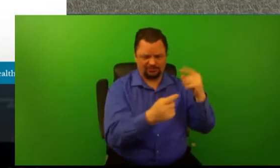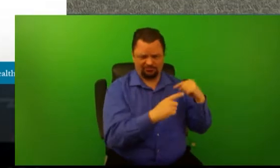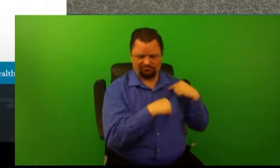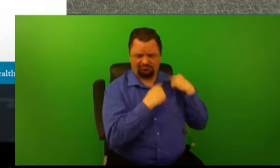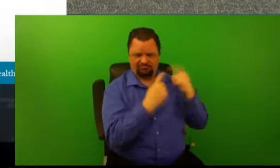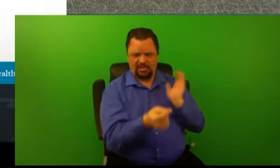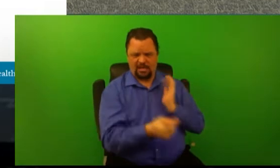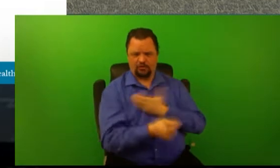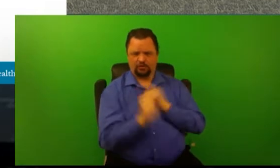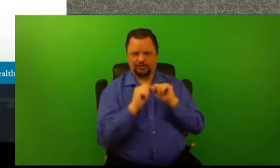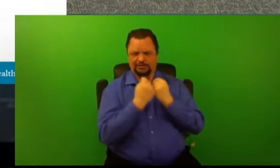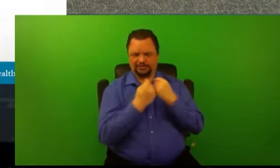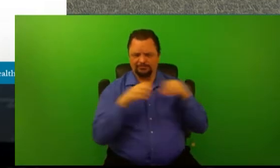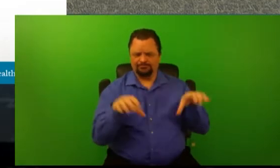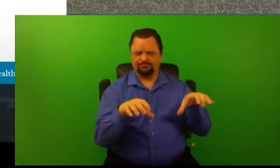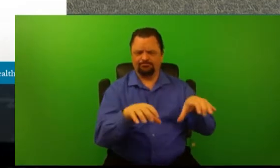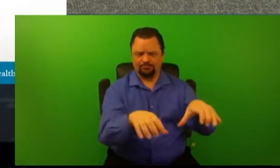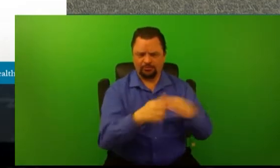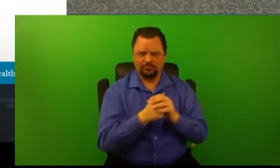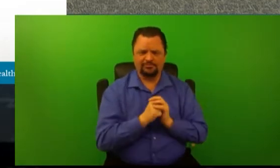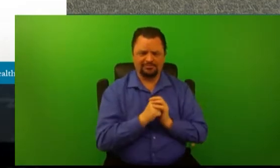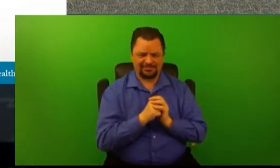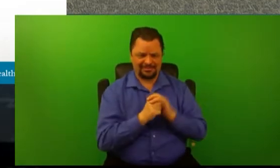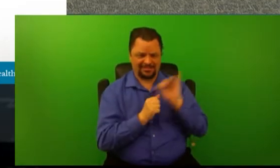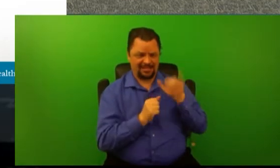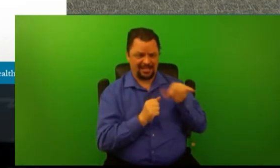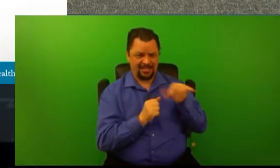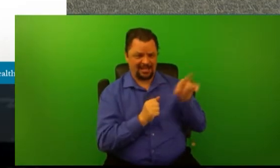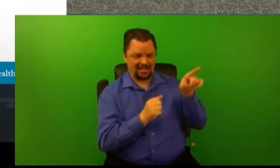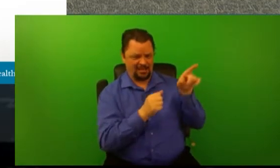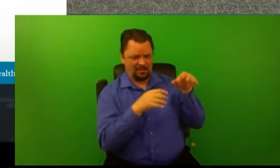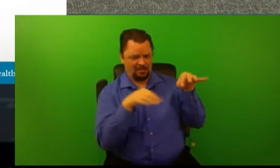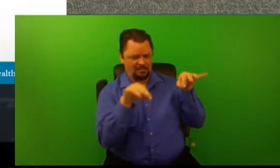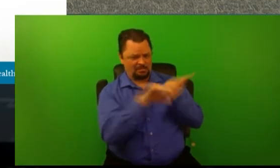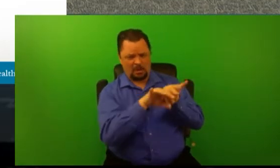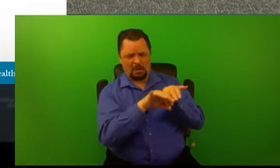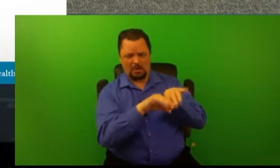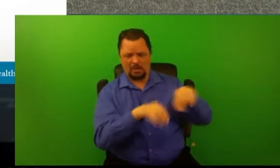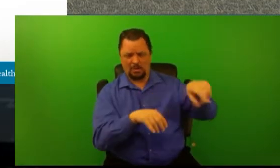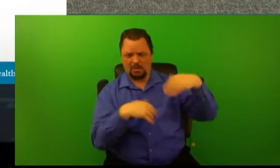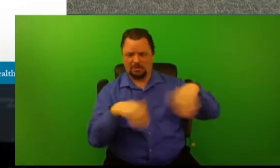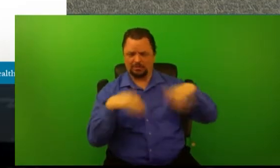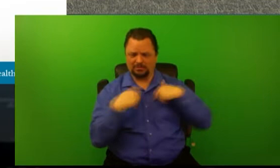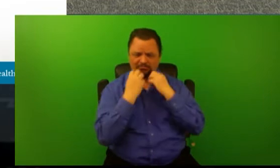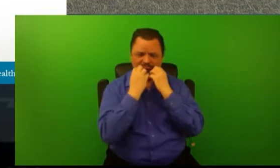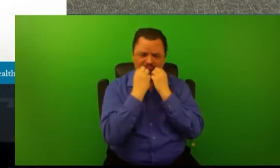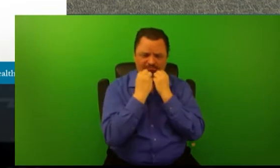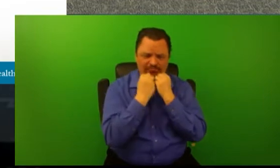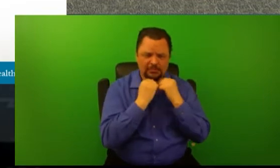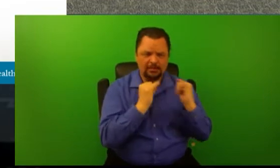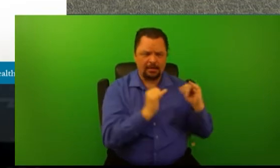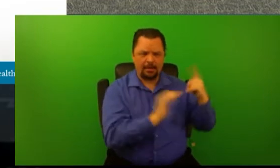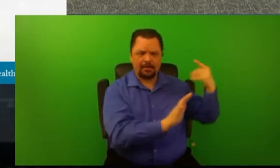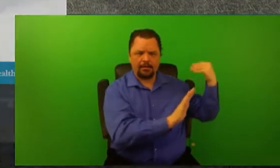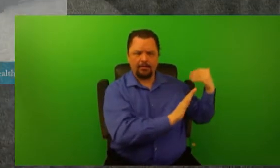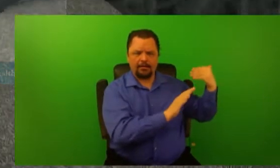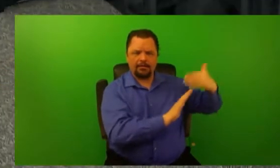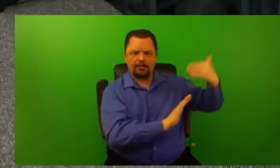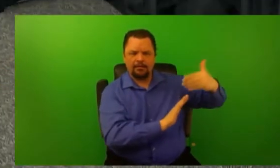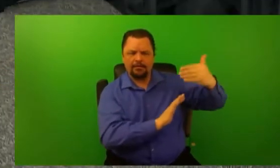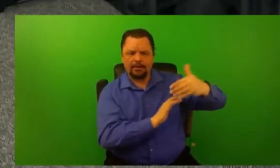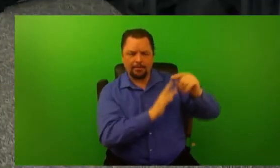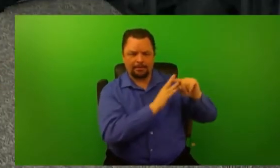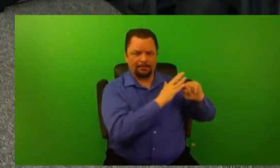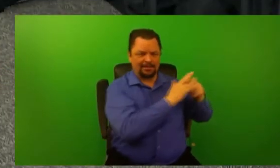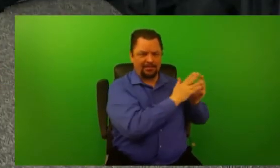Health team. And this has been so important to us because as we moved into the COVID response at the